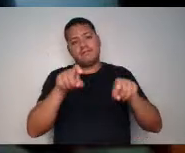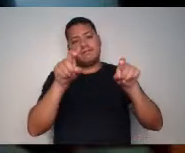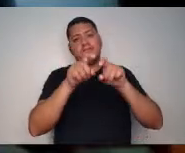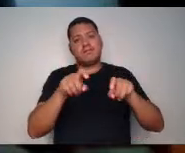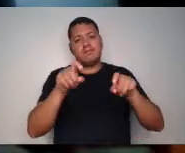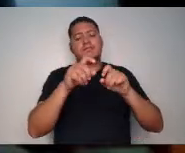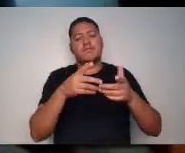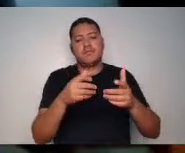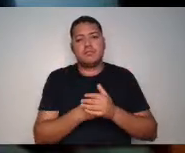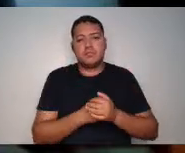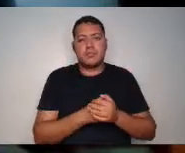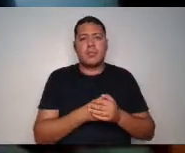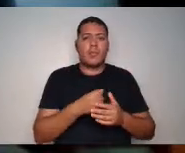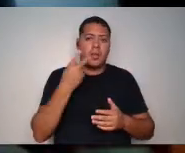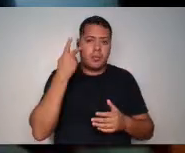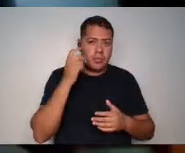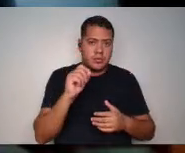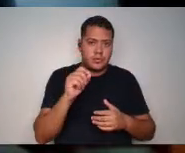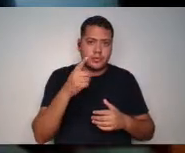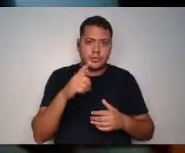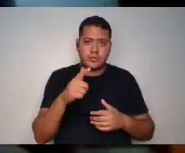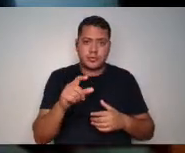machines themselves.